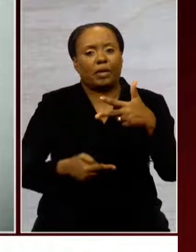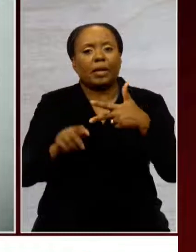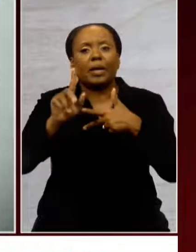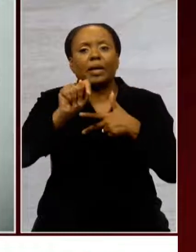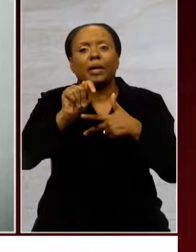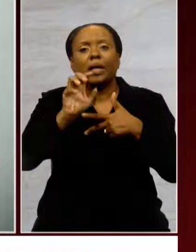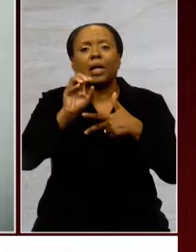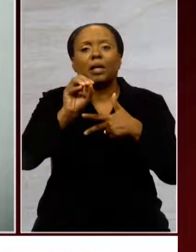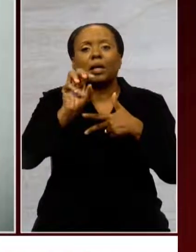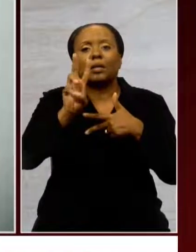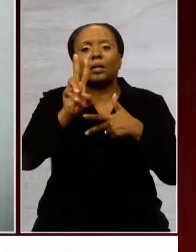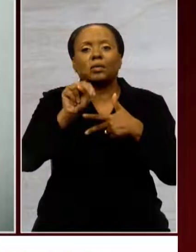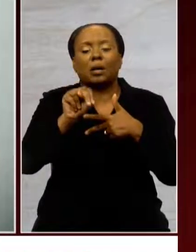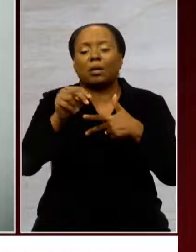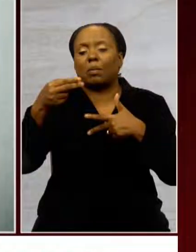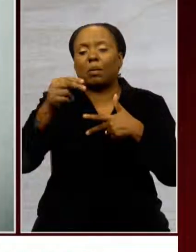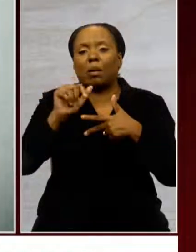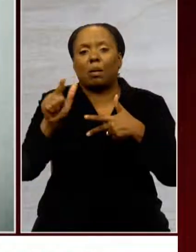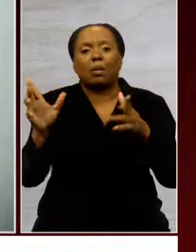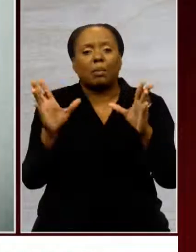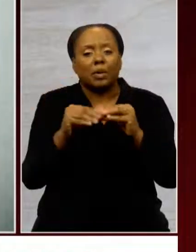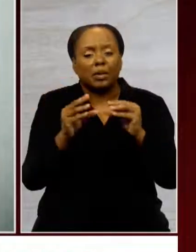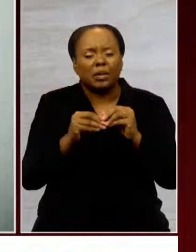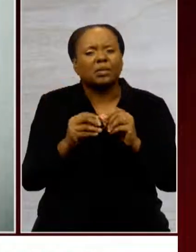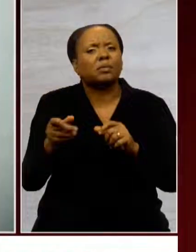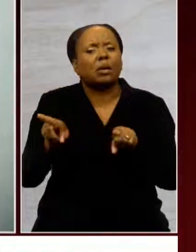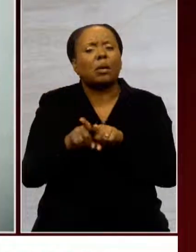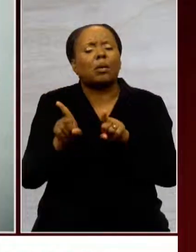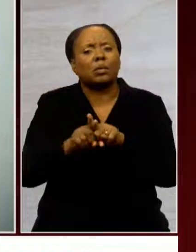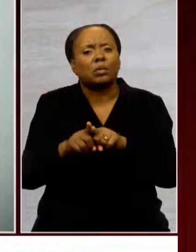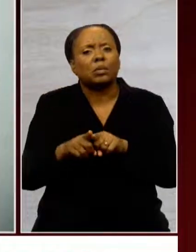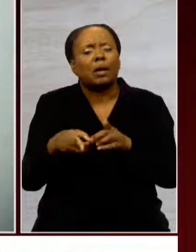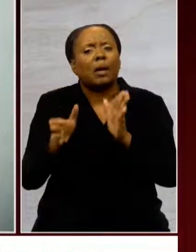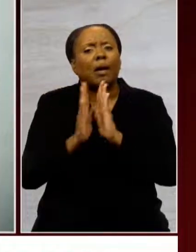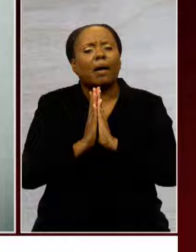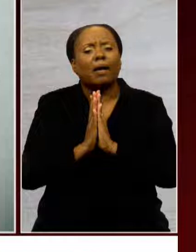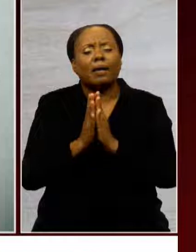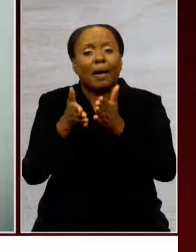invited persons to make submissions through an email address,